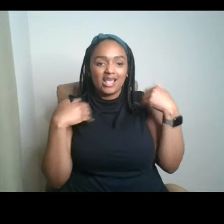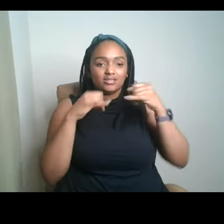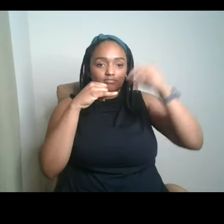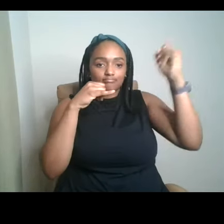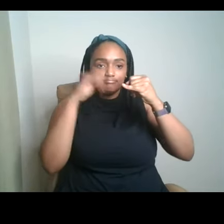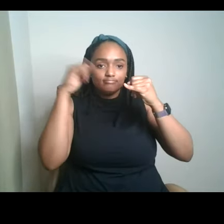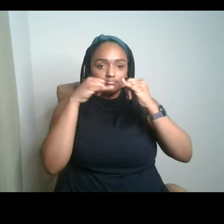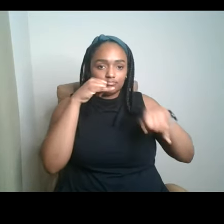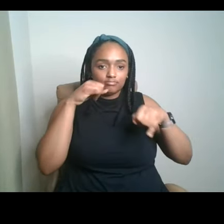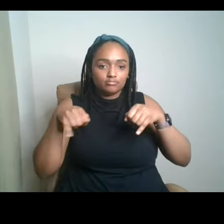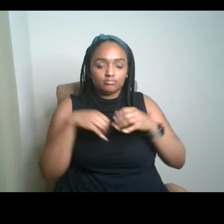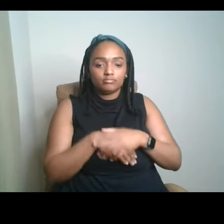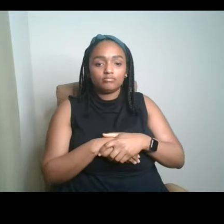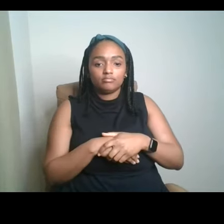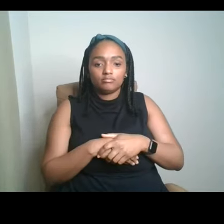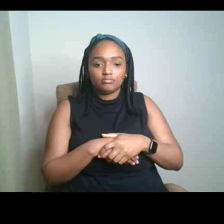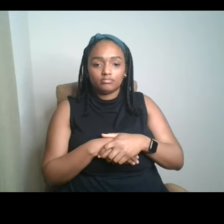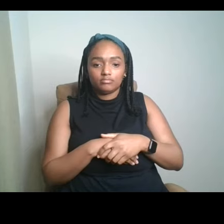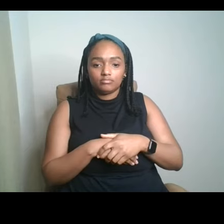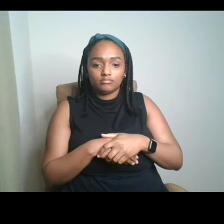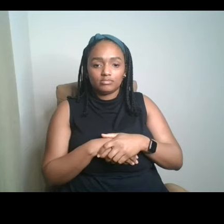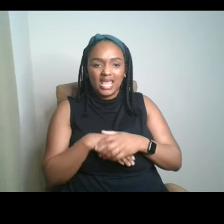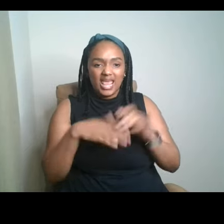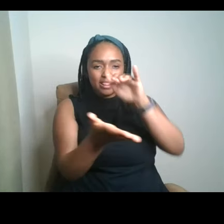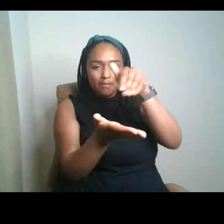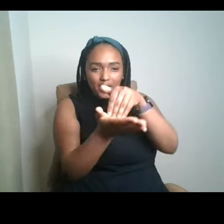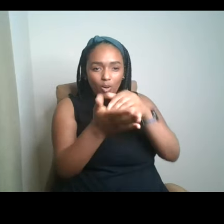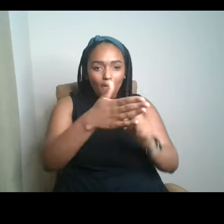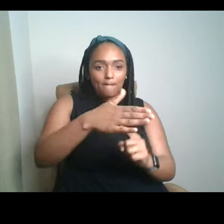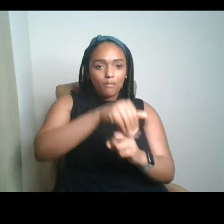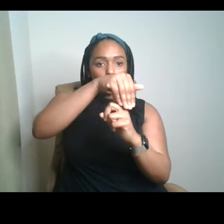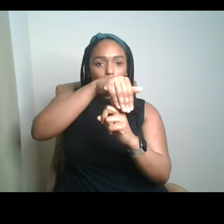want to push it out so it makes like a little tent.